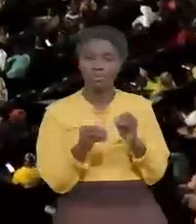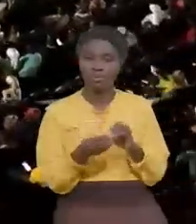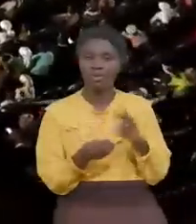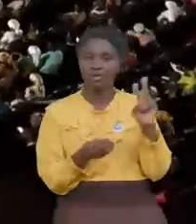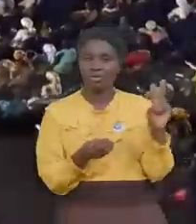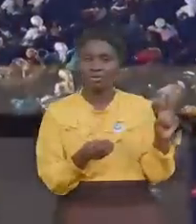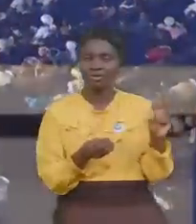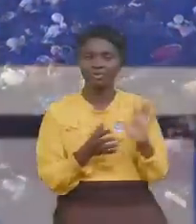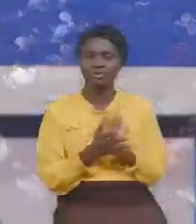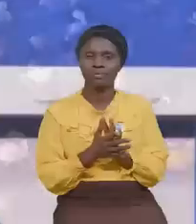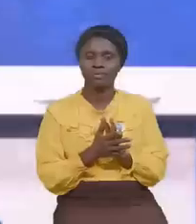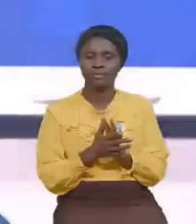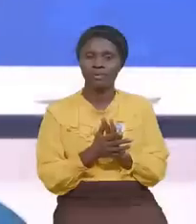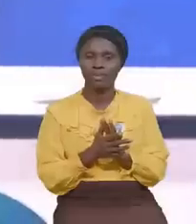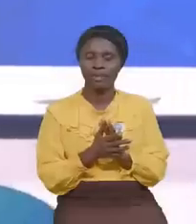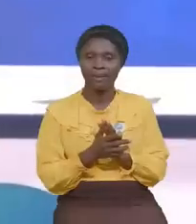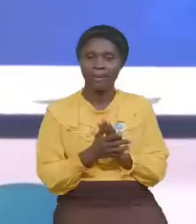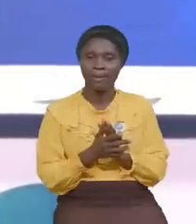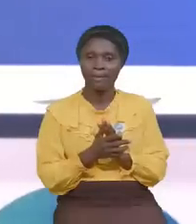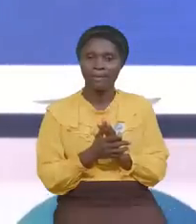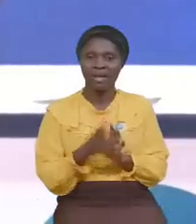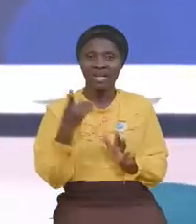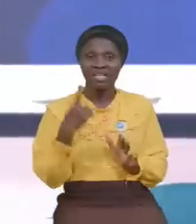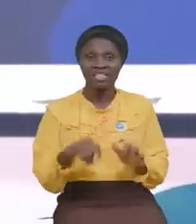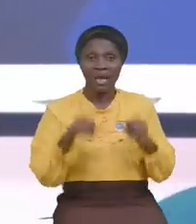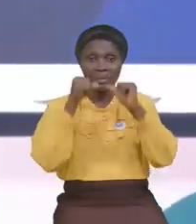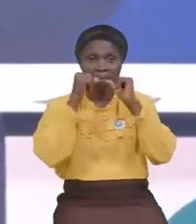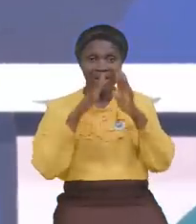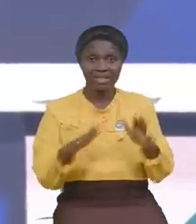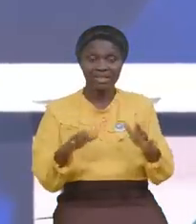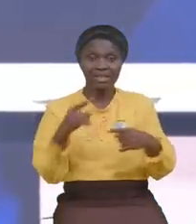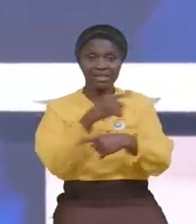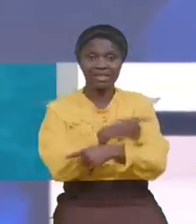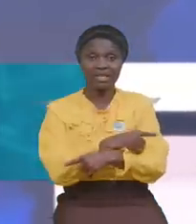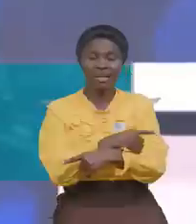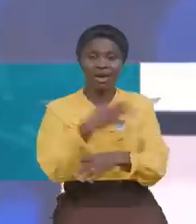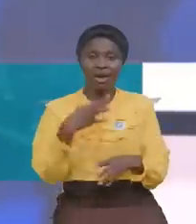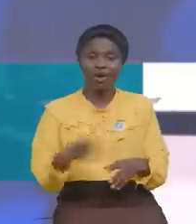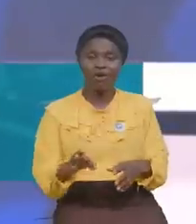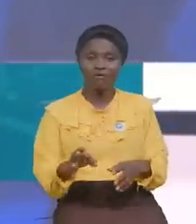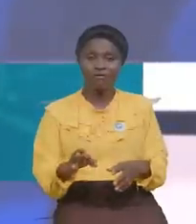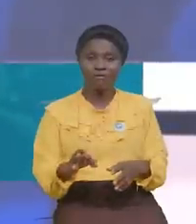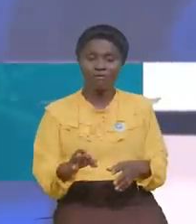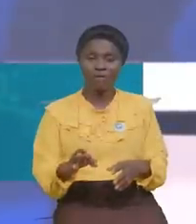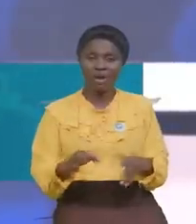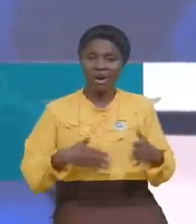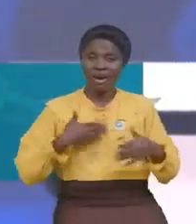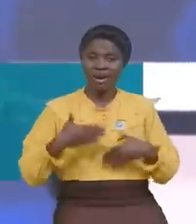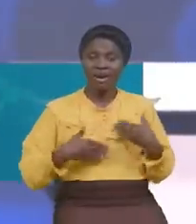number two. We're looking at the blessed day of glad visitation.